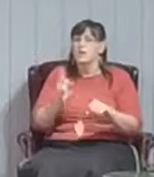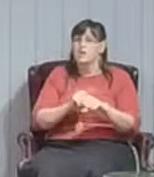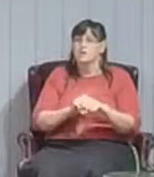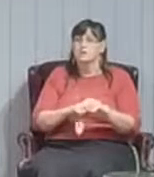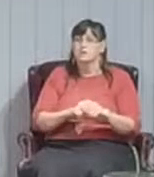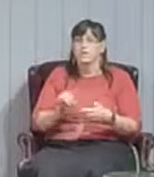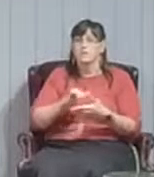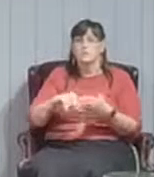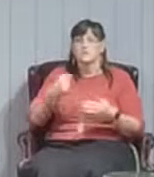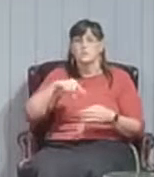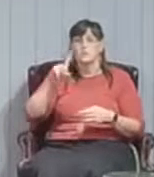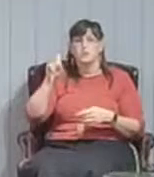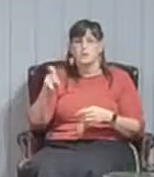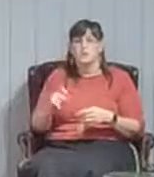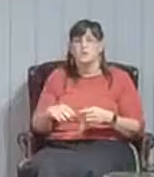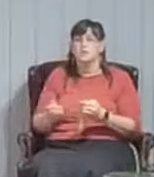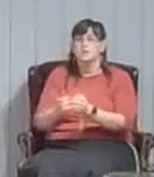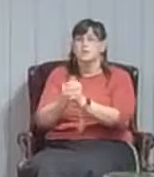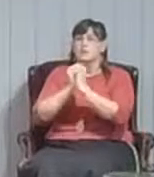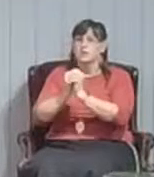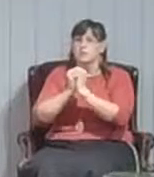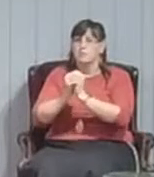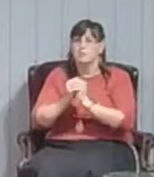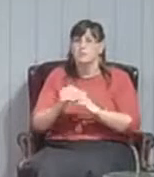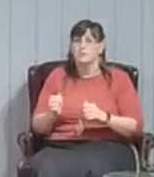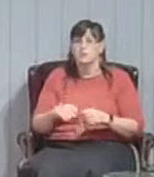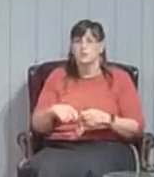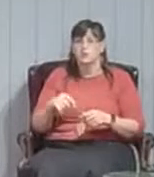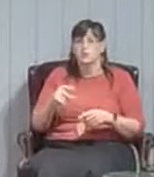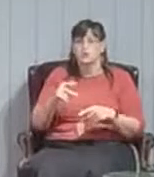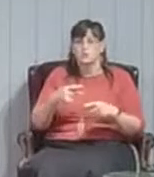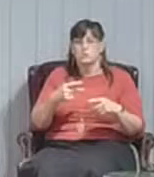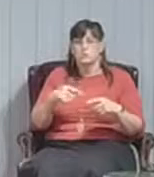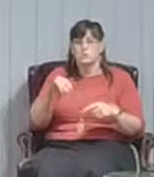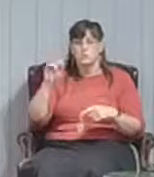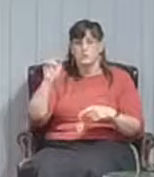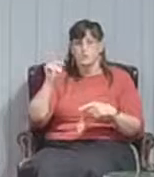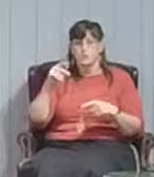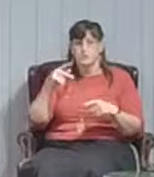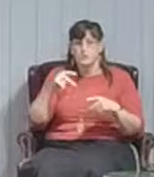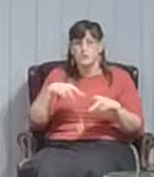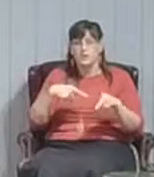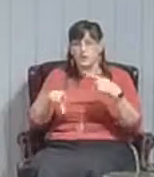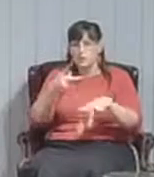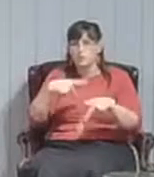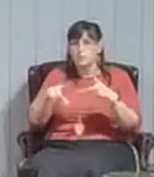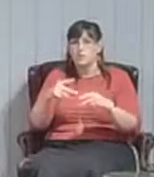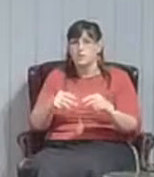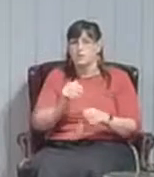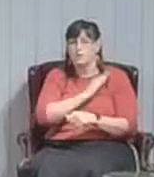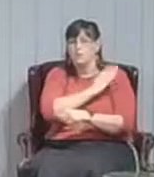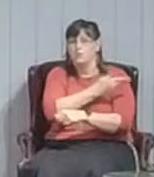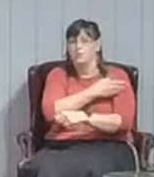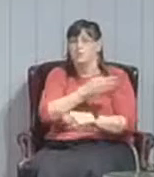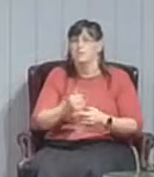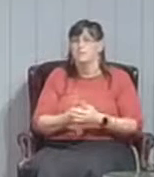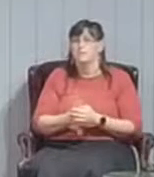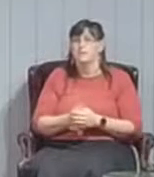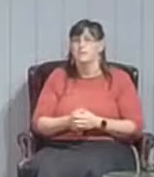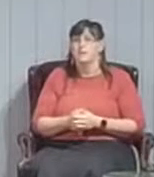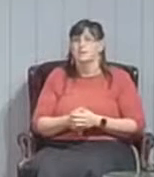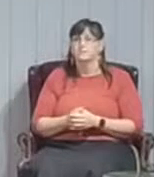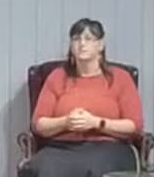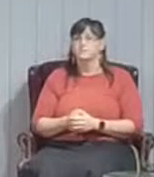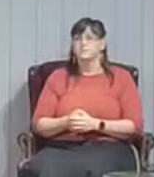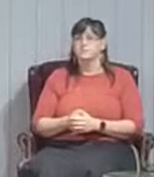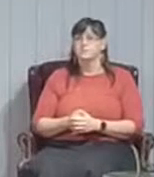human authorities. I think Paul did that, I appeal to Caesar. There are times when we need to make appeals to human authorities. I don't think there's anything wrong with